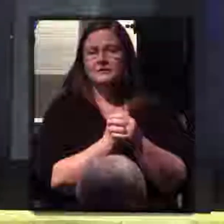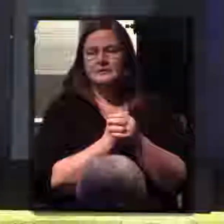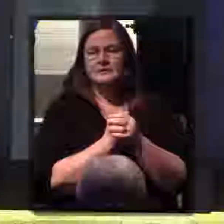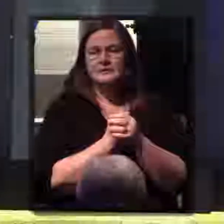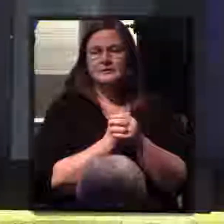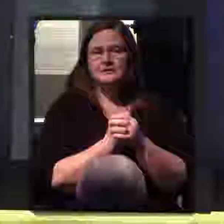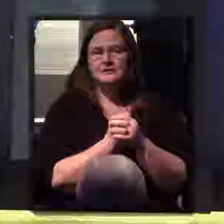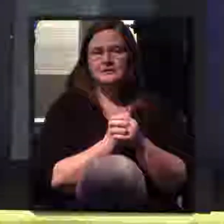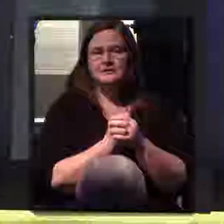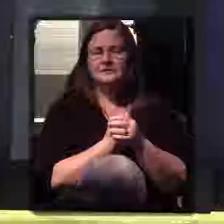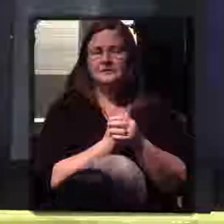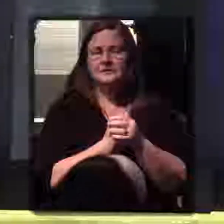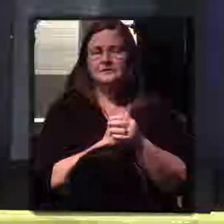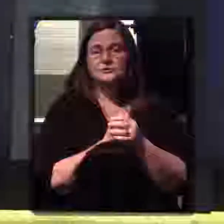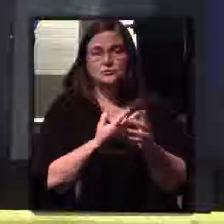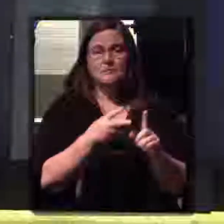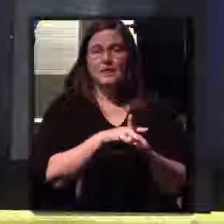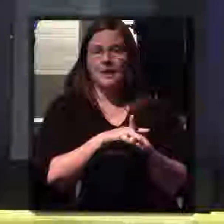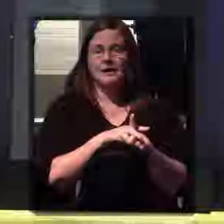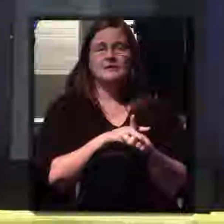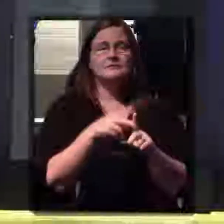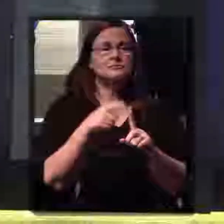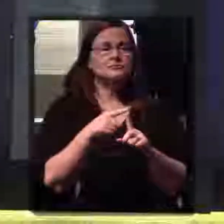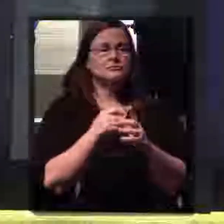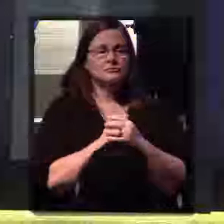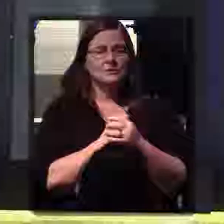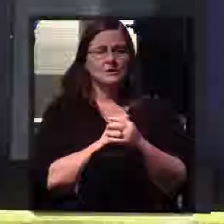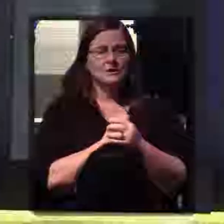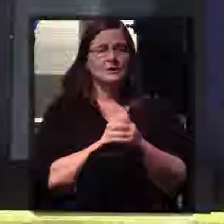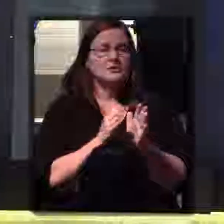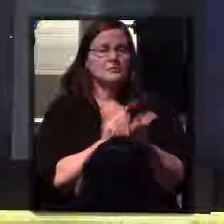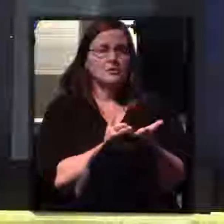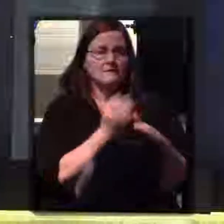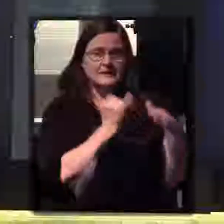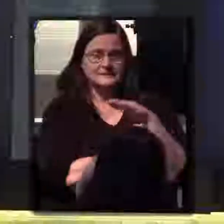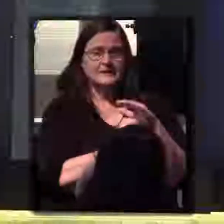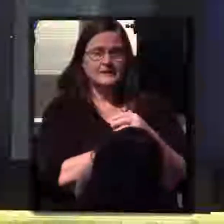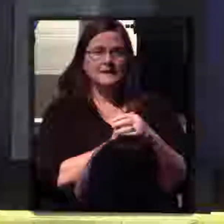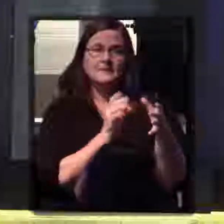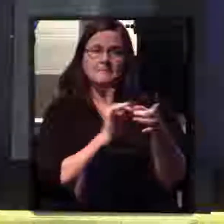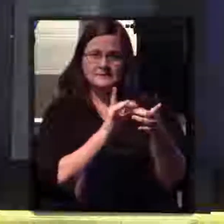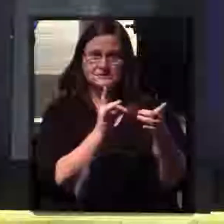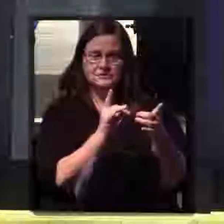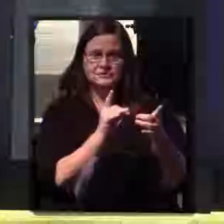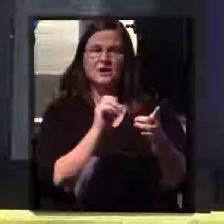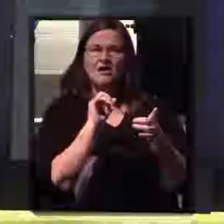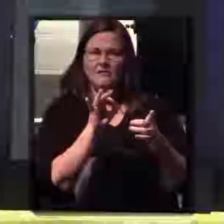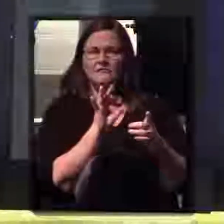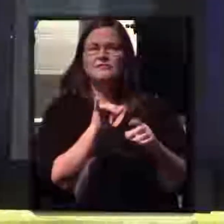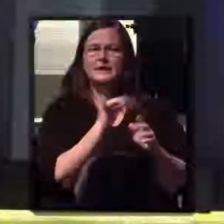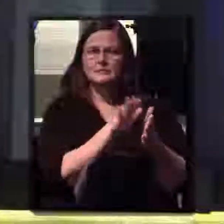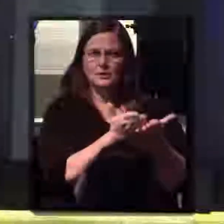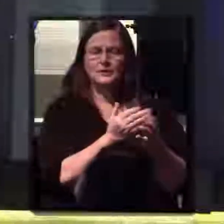it's a great truth, it's a great axiom, if you will, to apply to the book